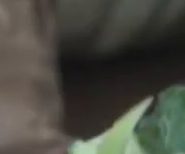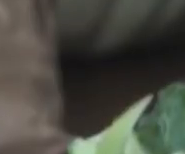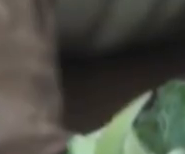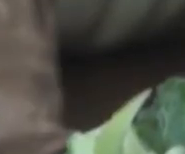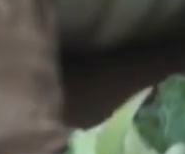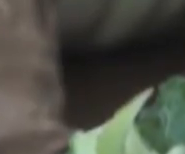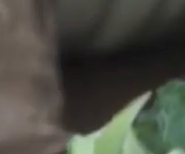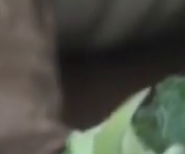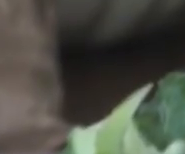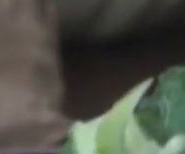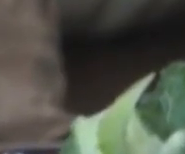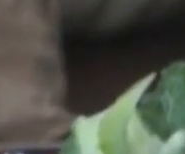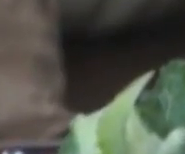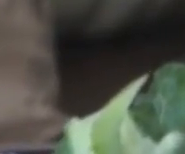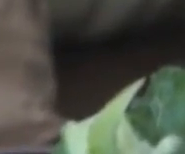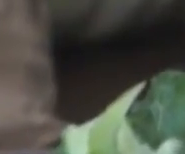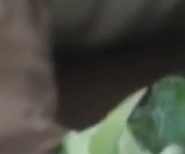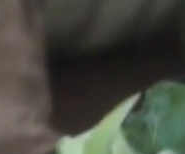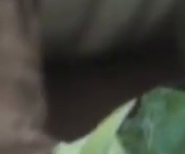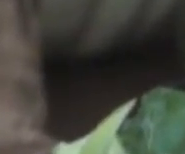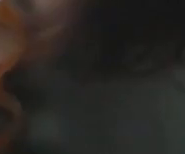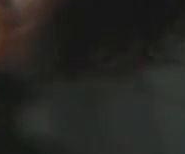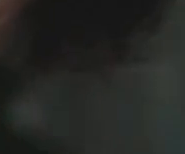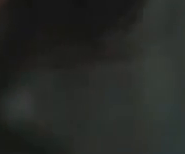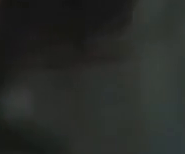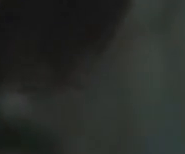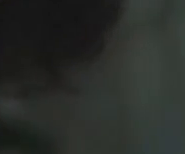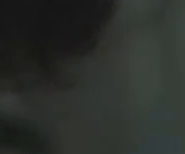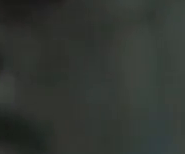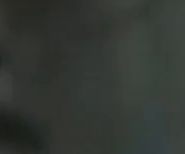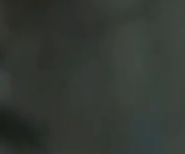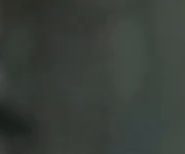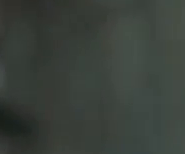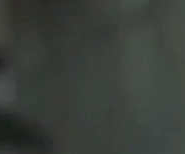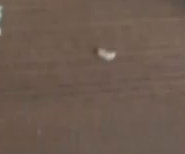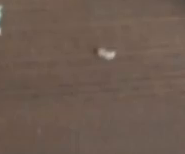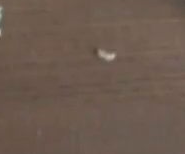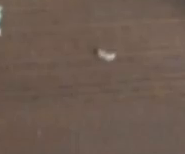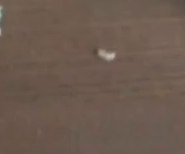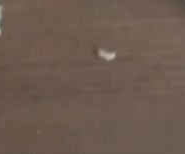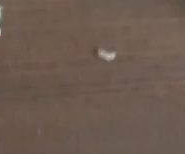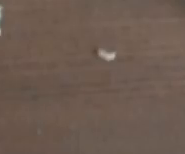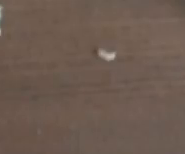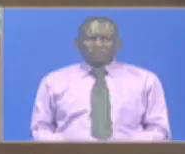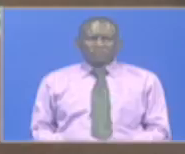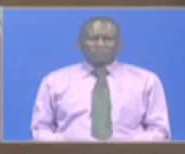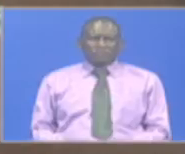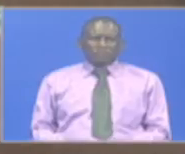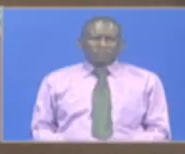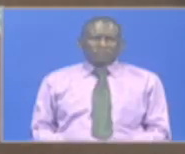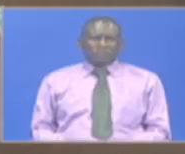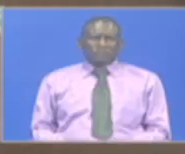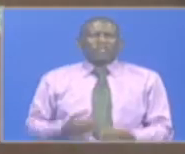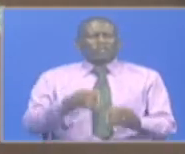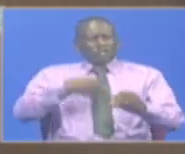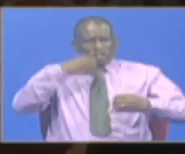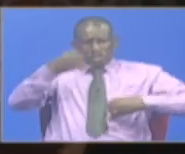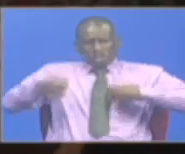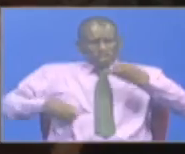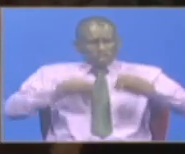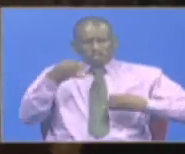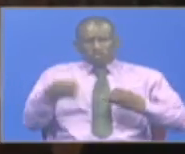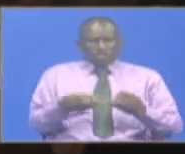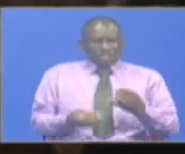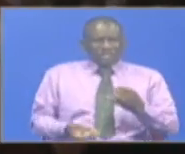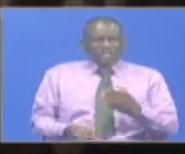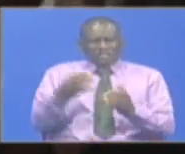days straight and says that it's a comment on sustainability as well as an enjoyable creative